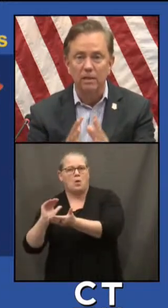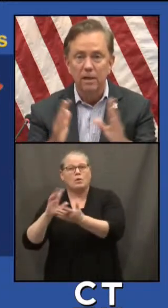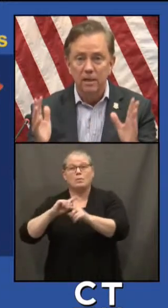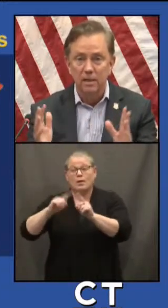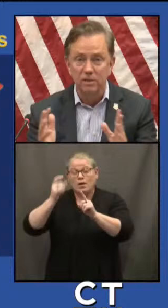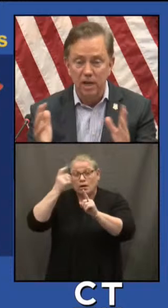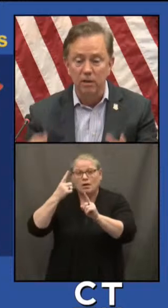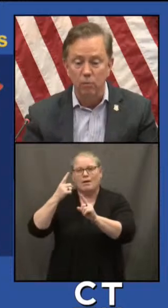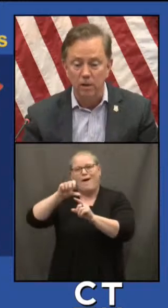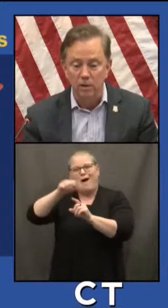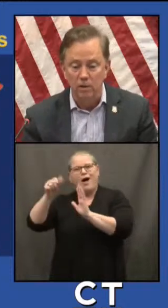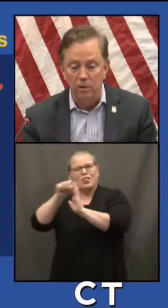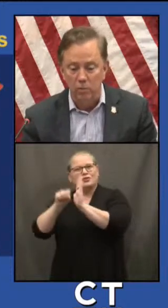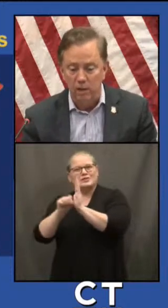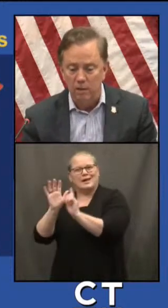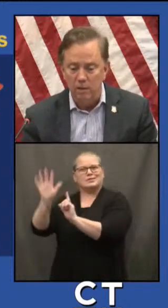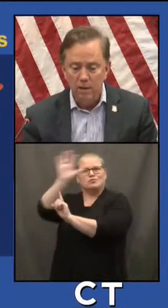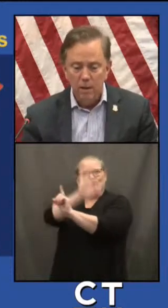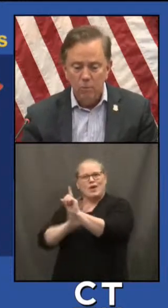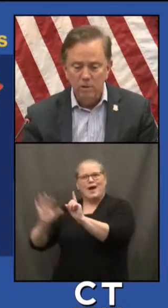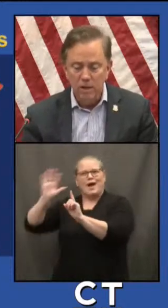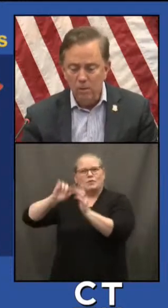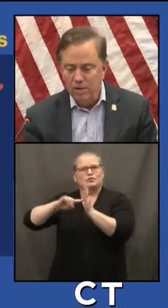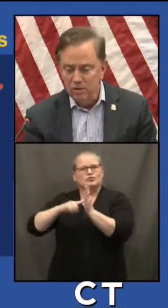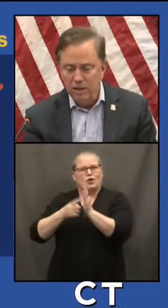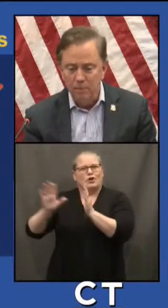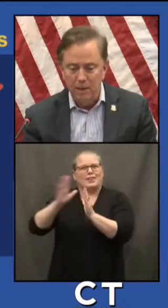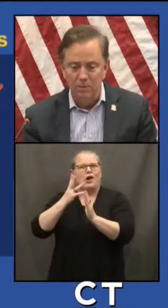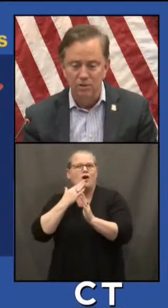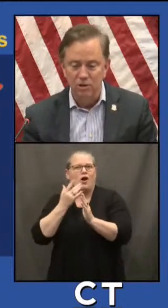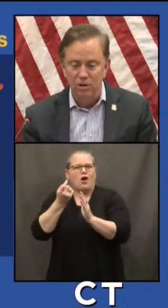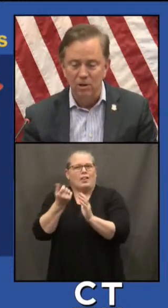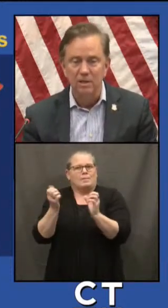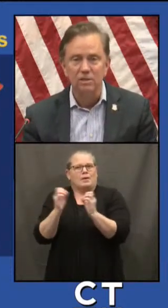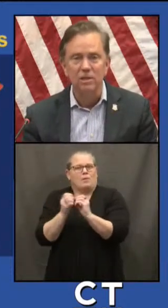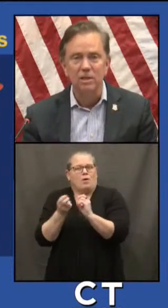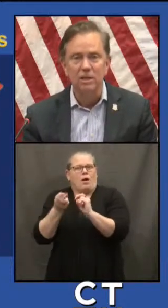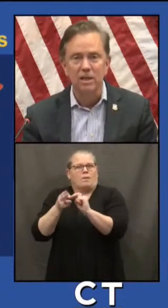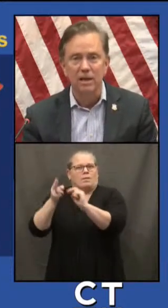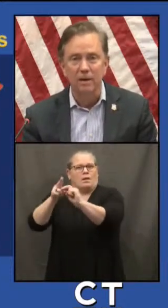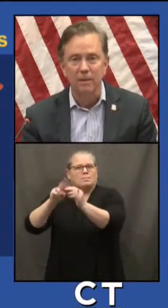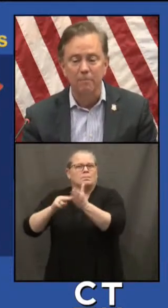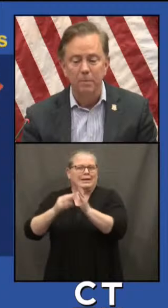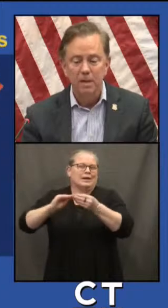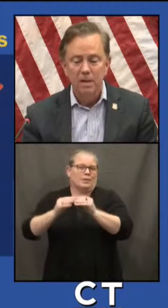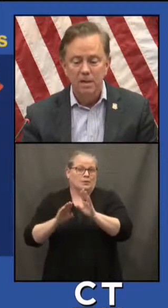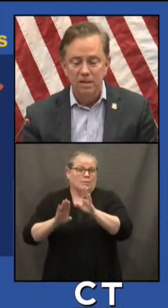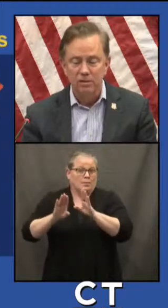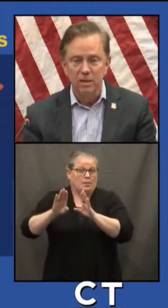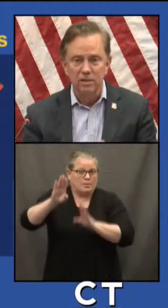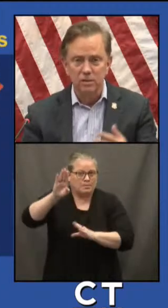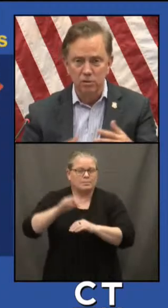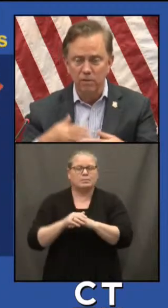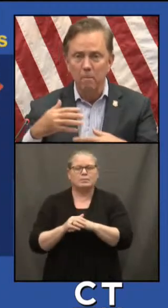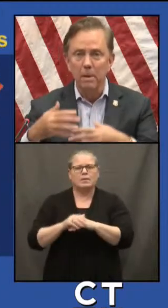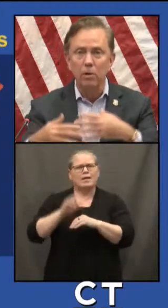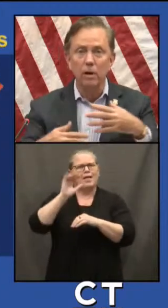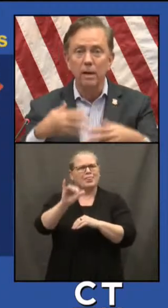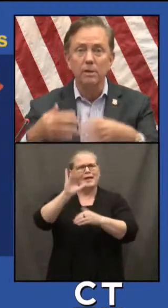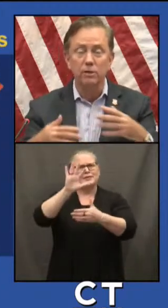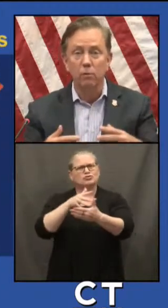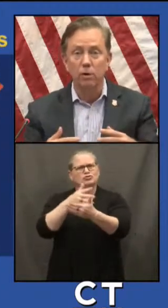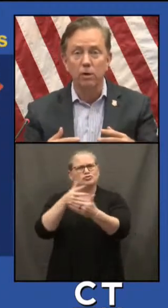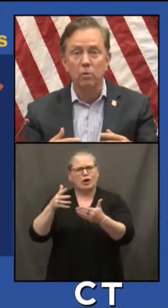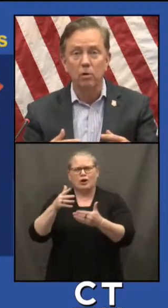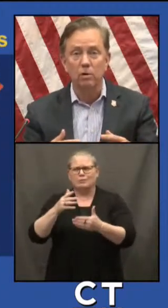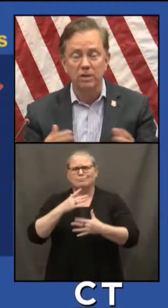England, that's getting redder and redder. What's interesting about this chart is that it's a sort of a mirror